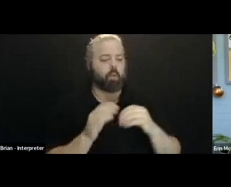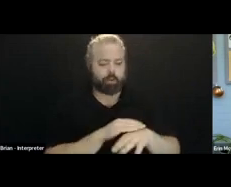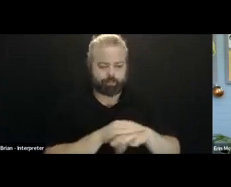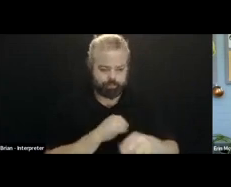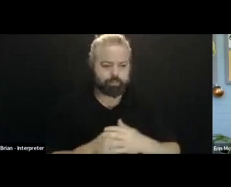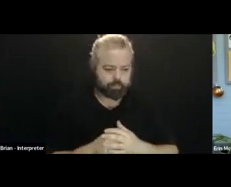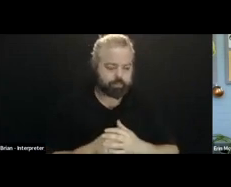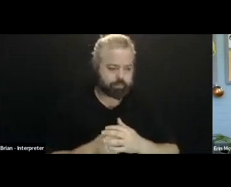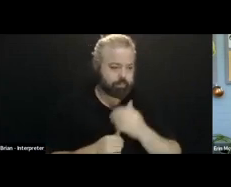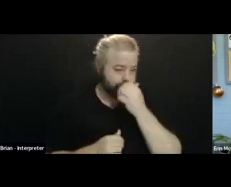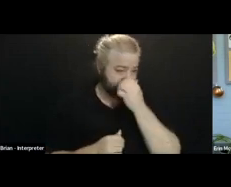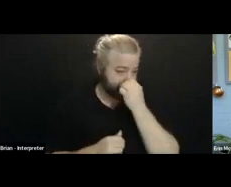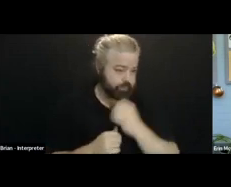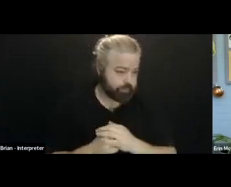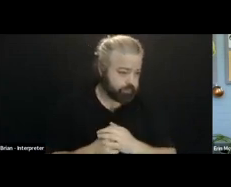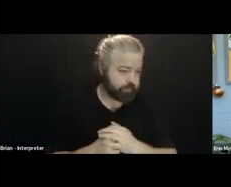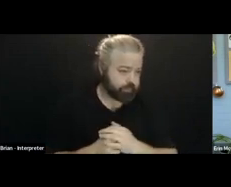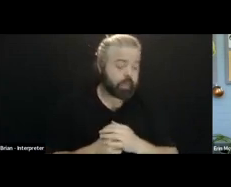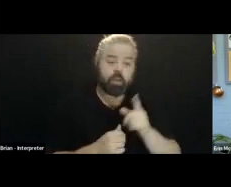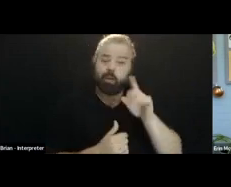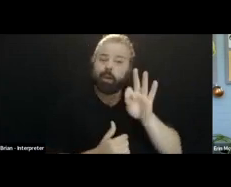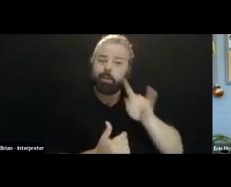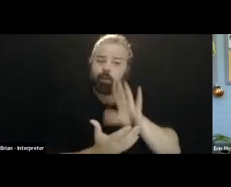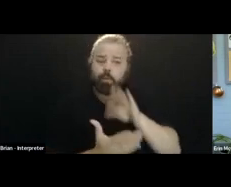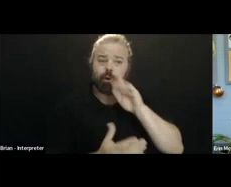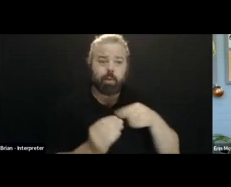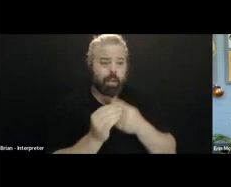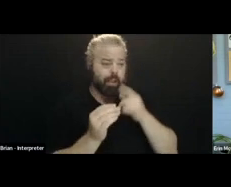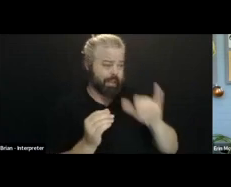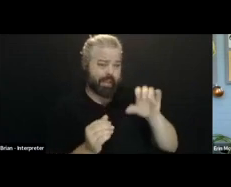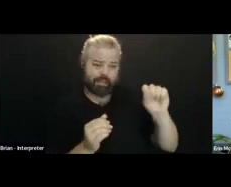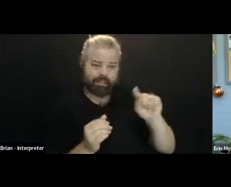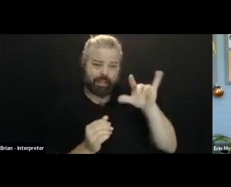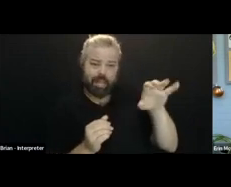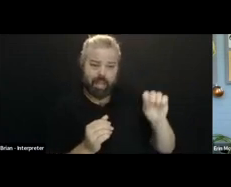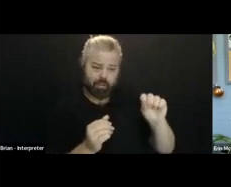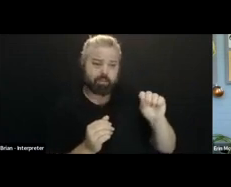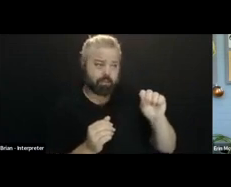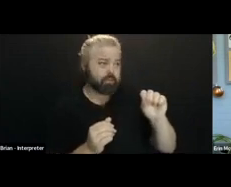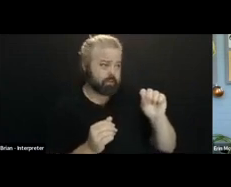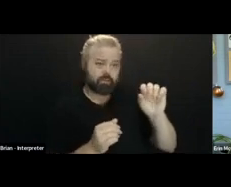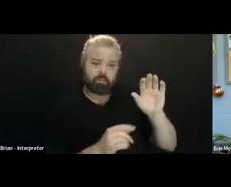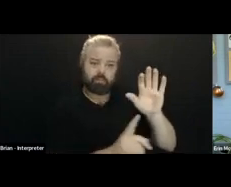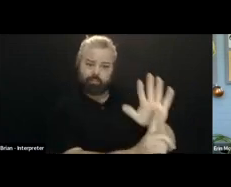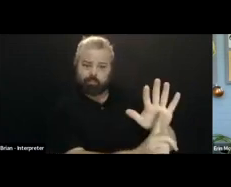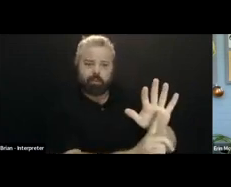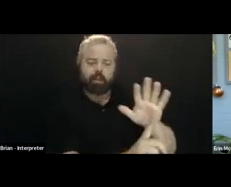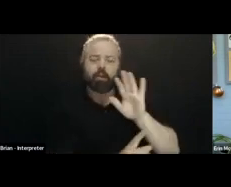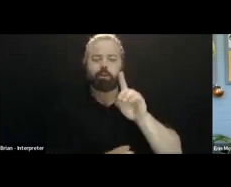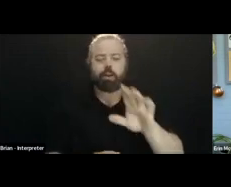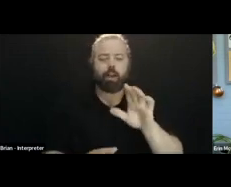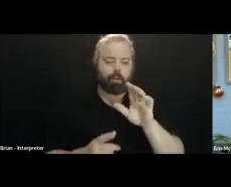does, it's going to sort of make your document production a little more efficient. And a side effect is that you'll